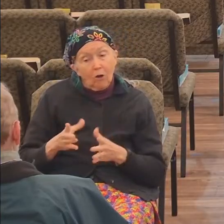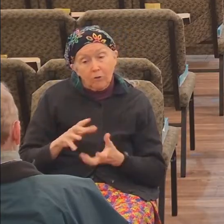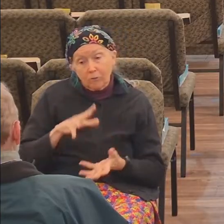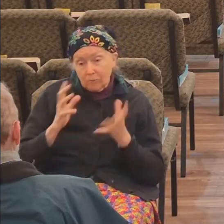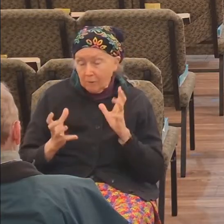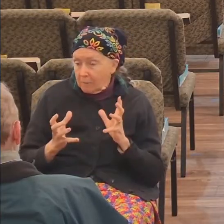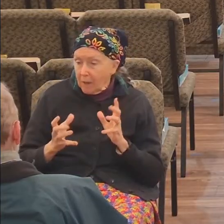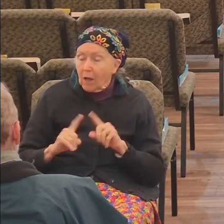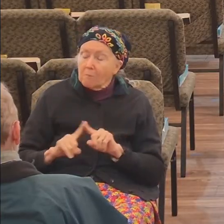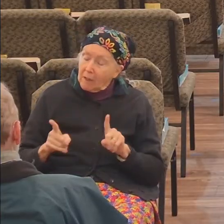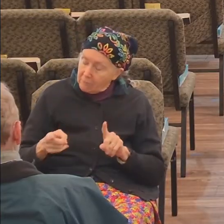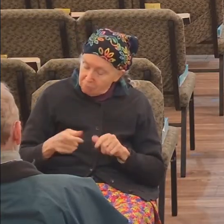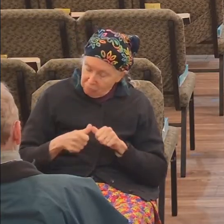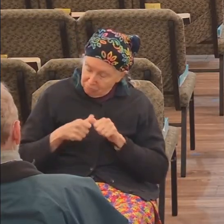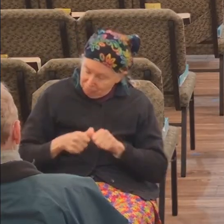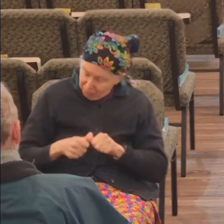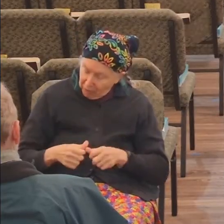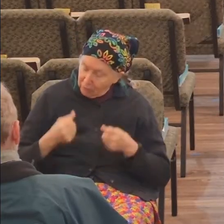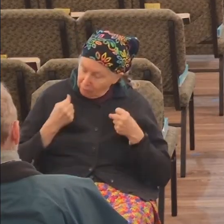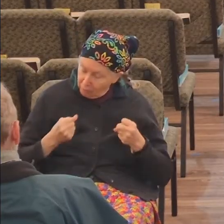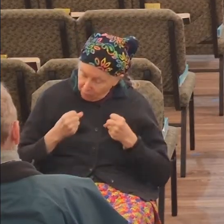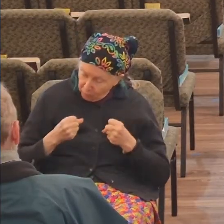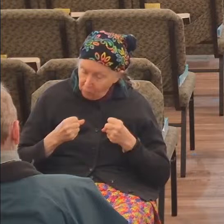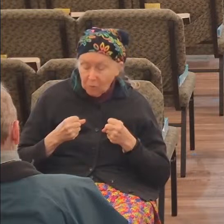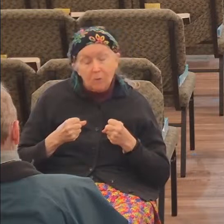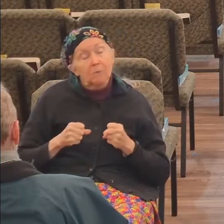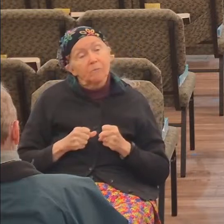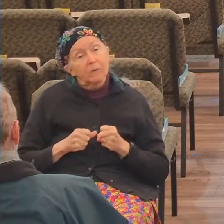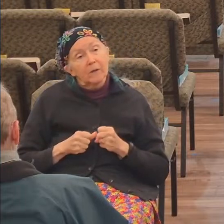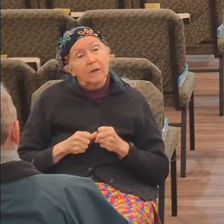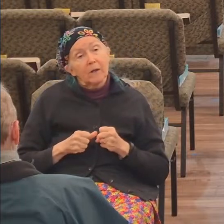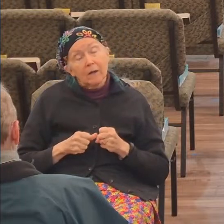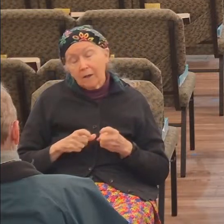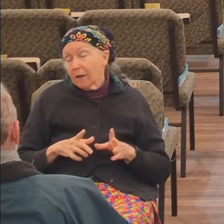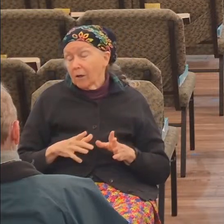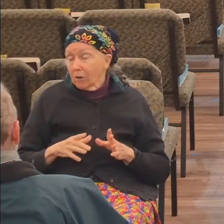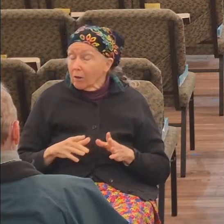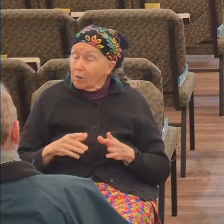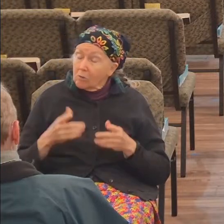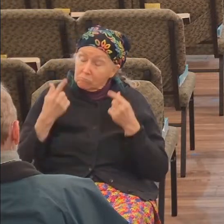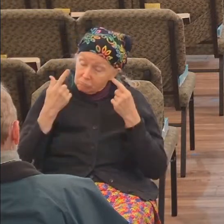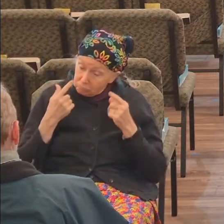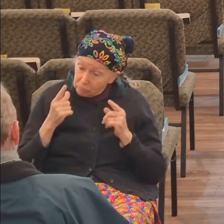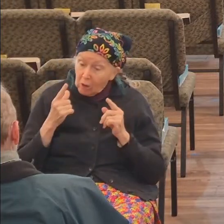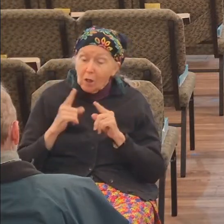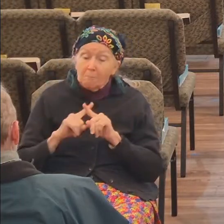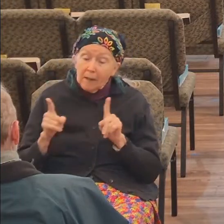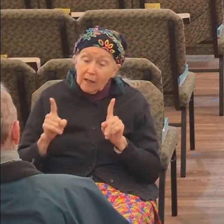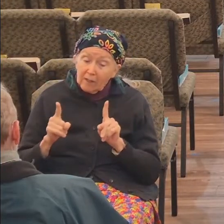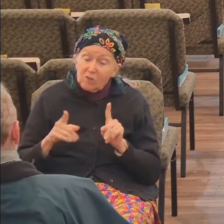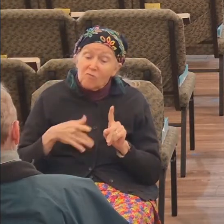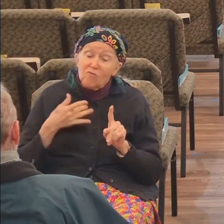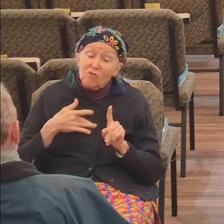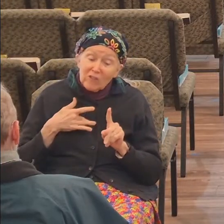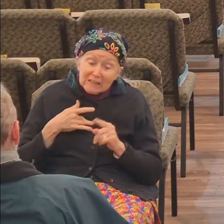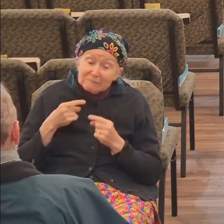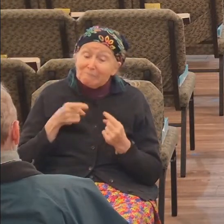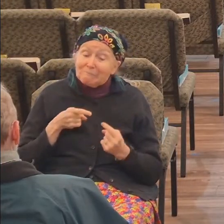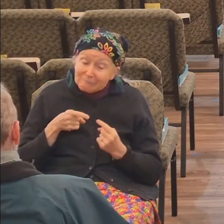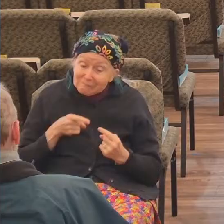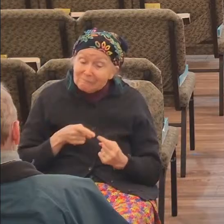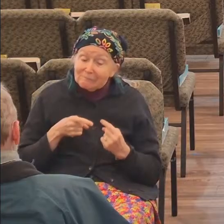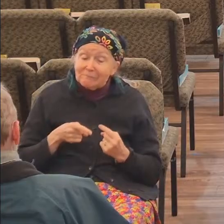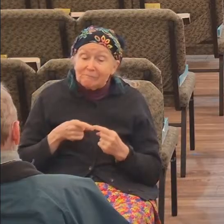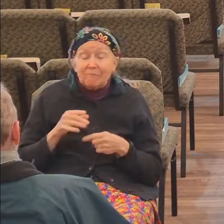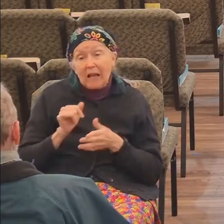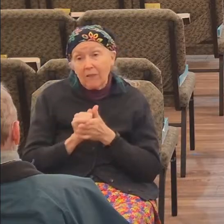they're doing is working, but they are feeling it, okay? They are struggling, and this is Paul's